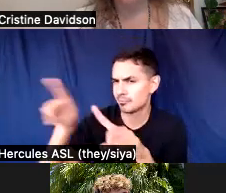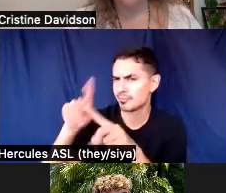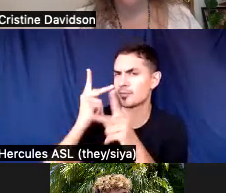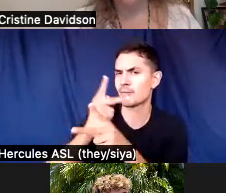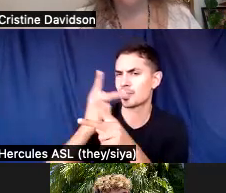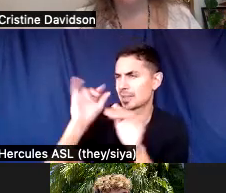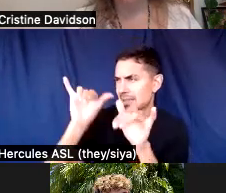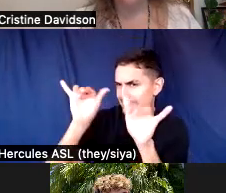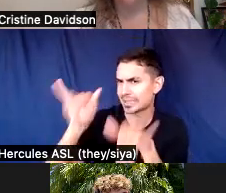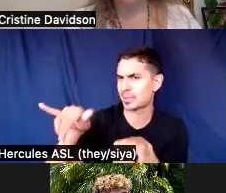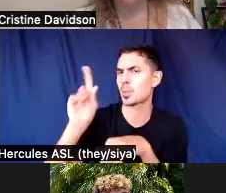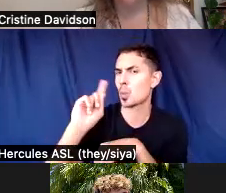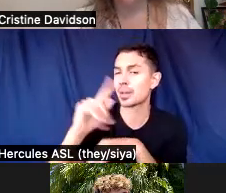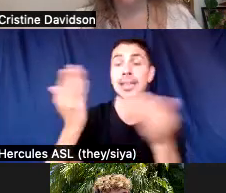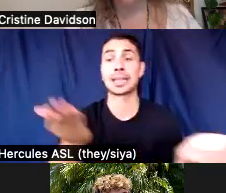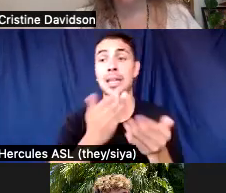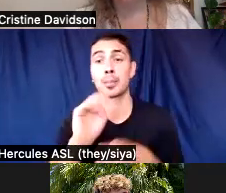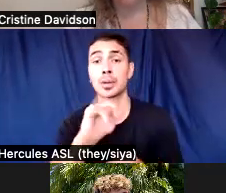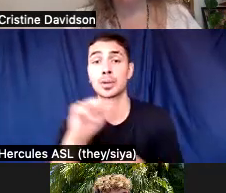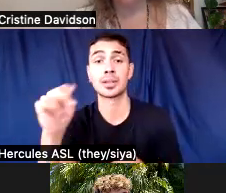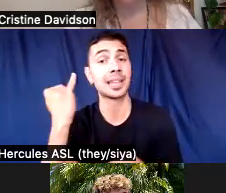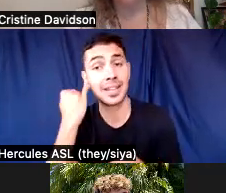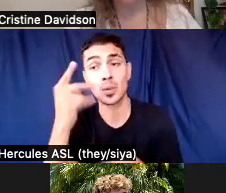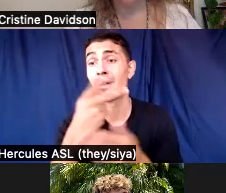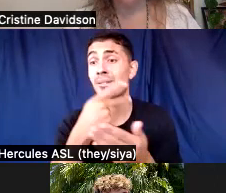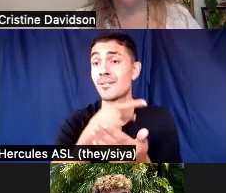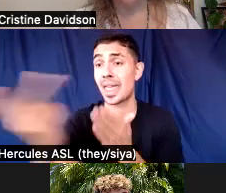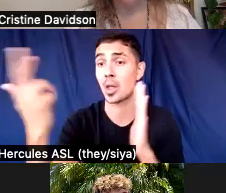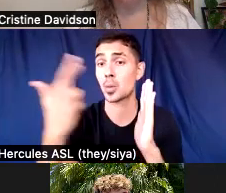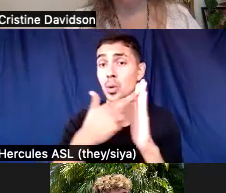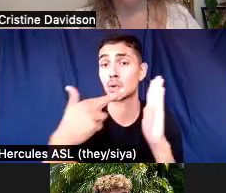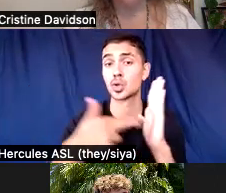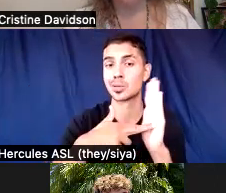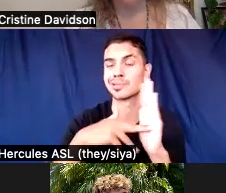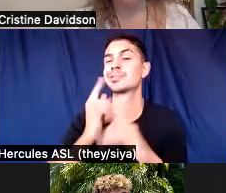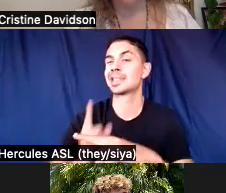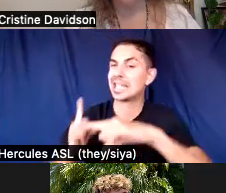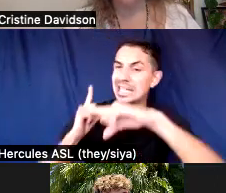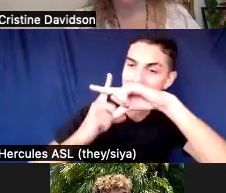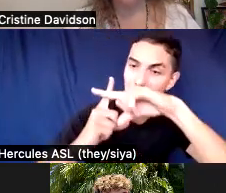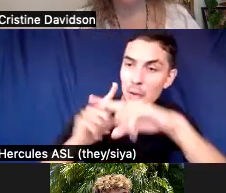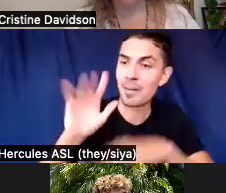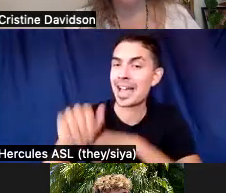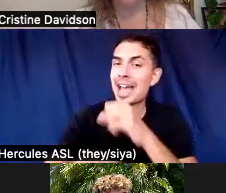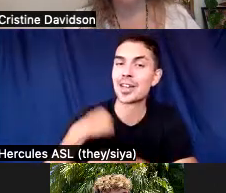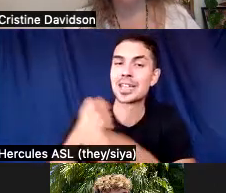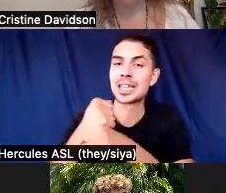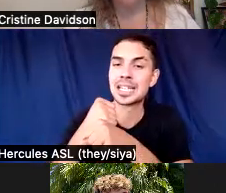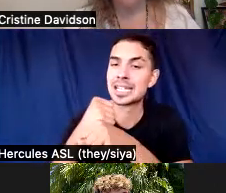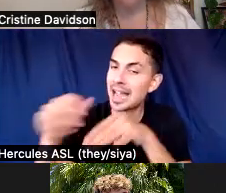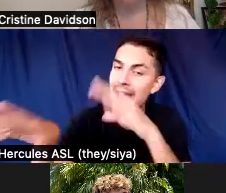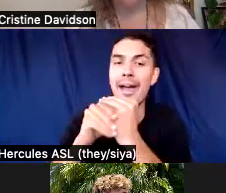So here in Minnesota, if they fail to register, it's additional 5 years. For first-time convictions, it could be a year and a